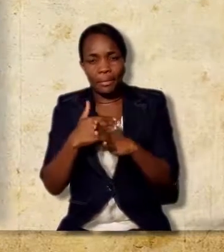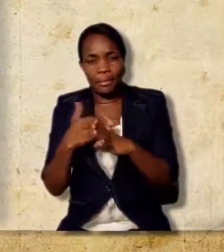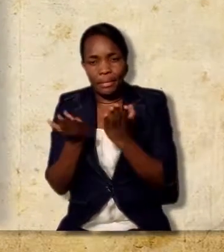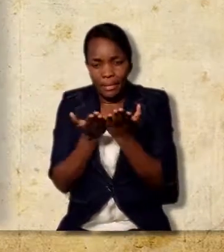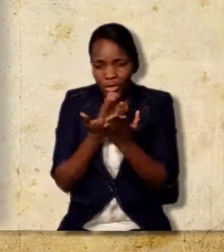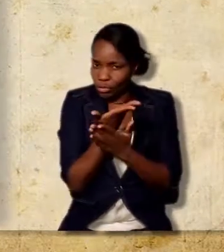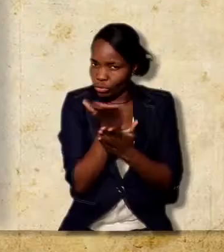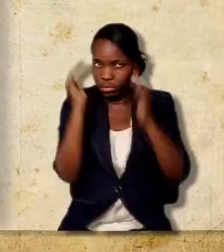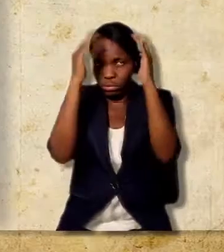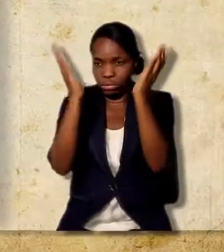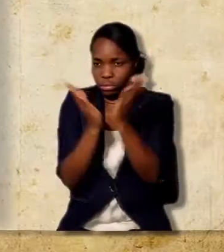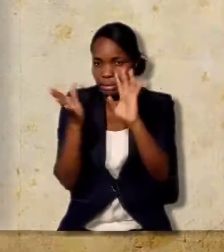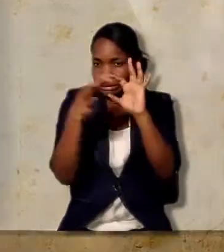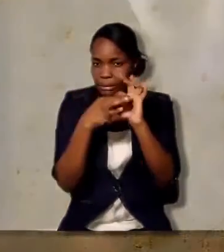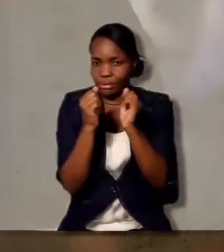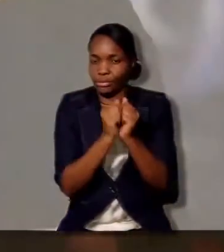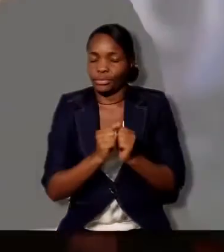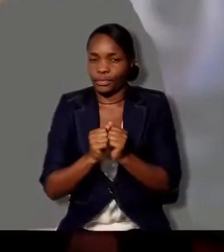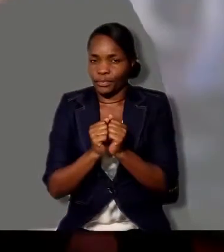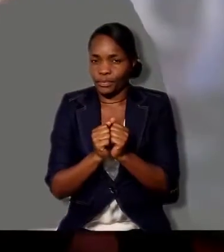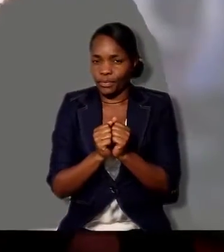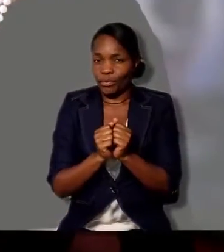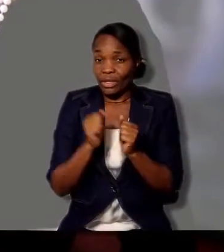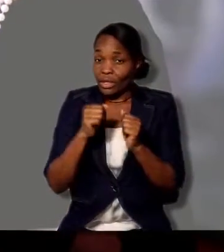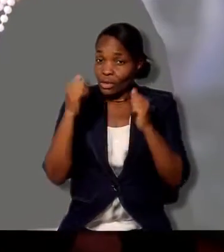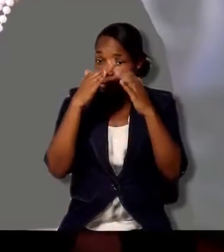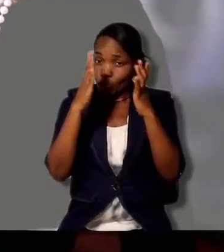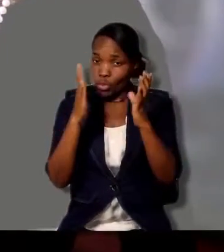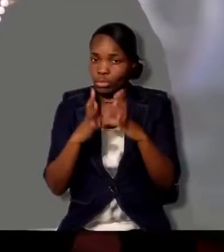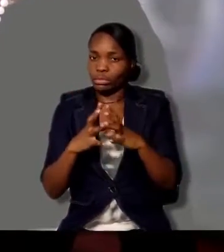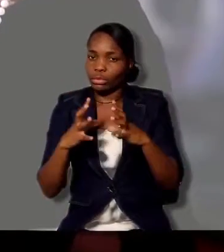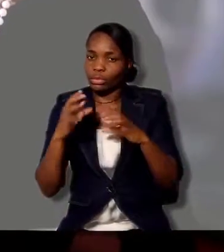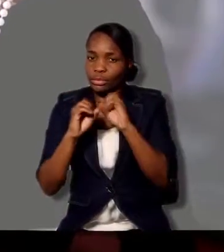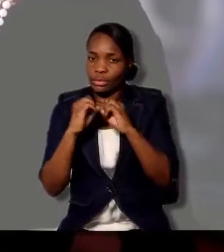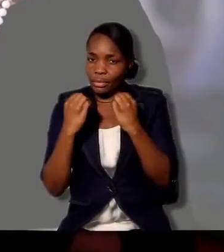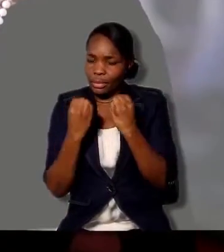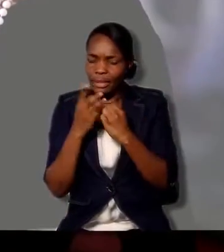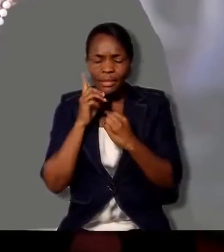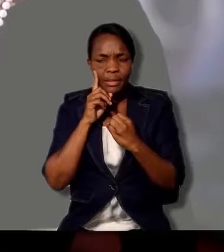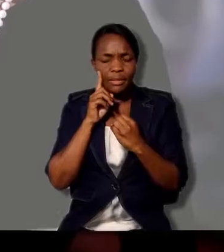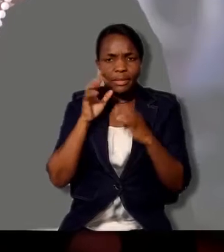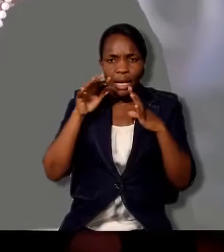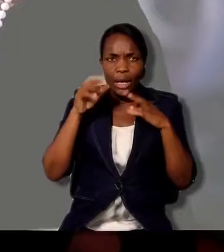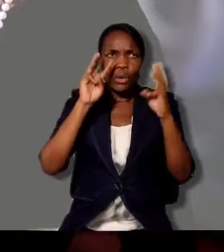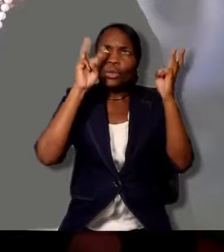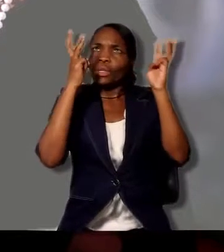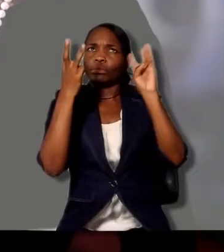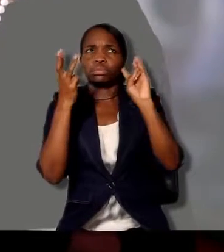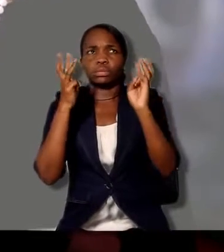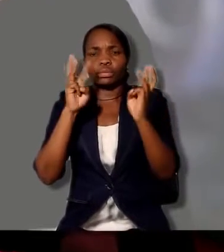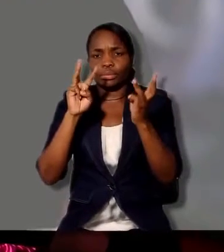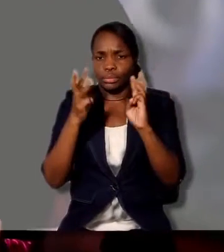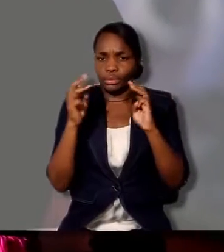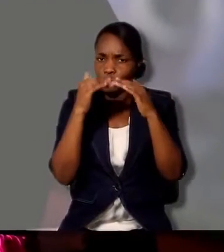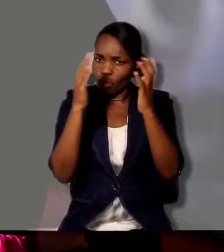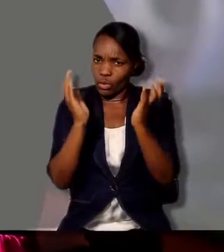services around the globe. The World Meteorological Organization observes the weather and climate worldwide,